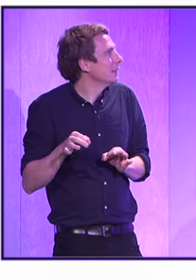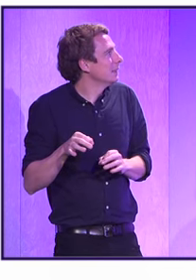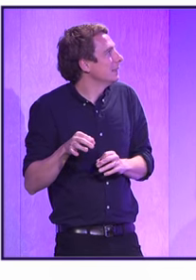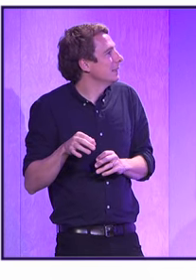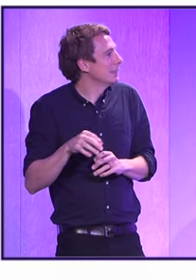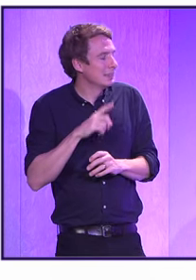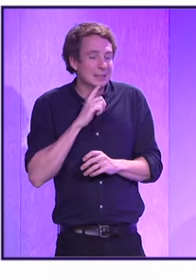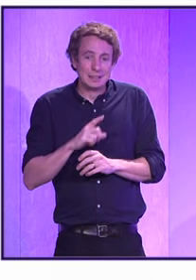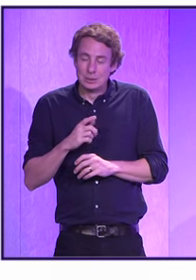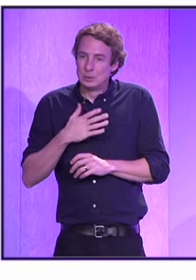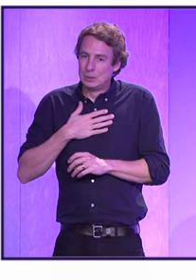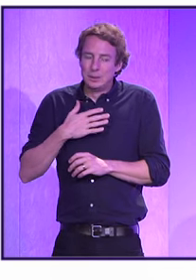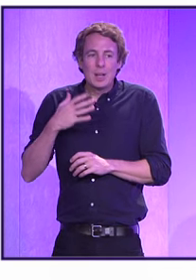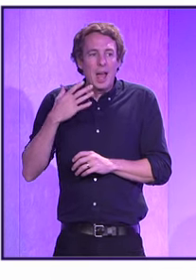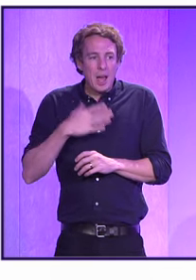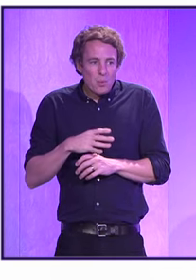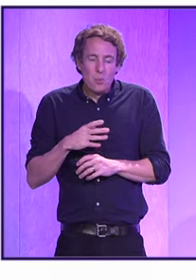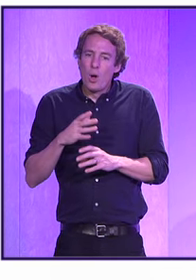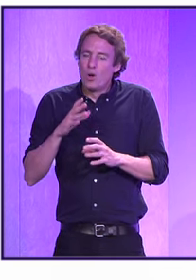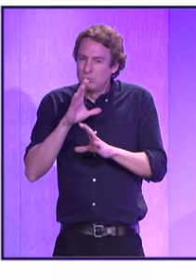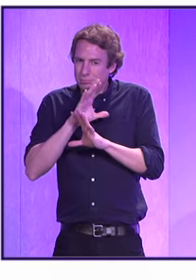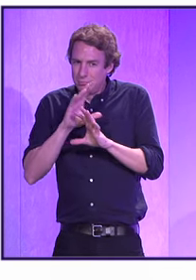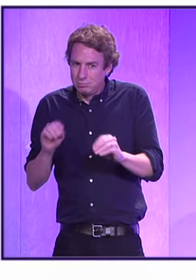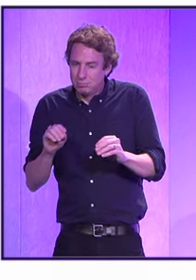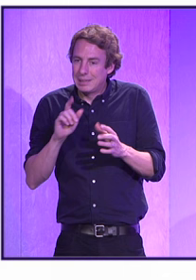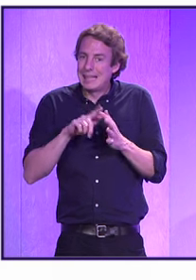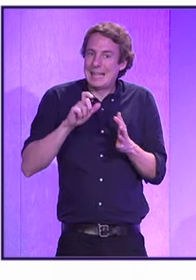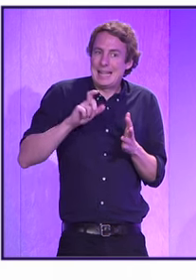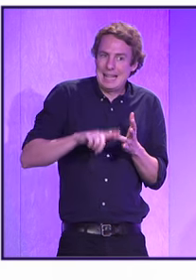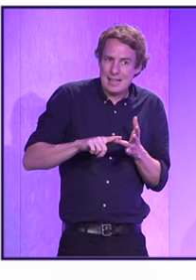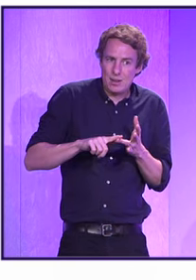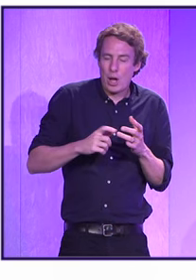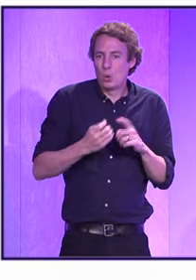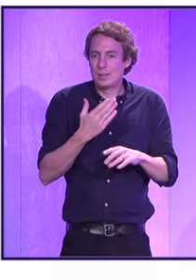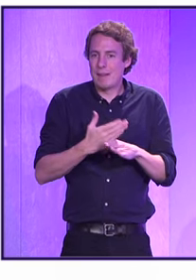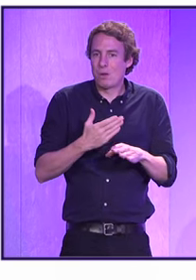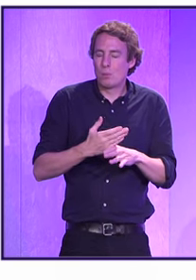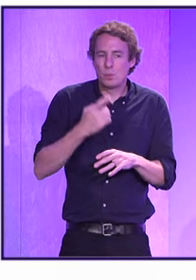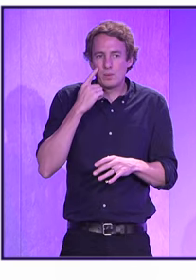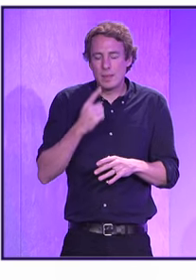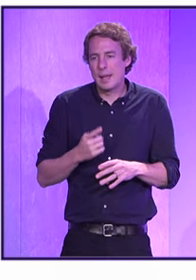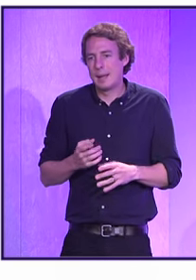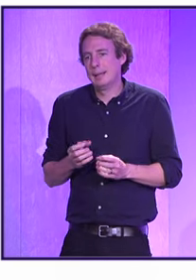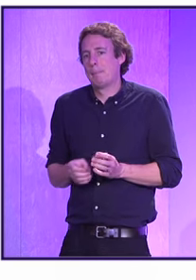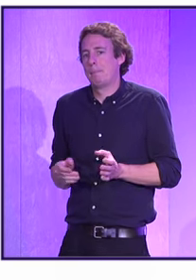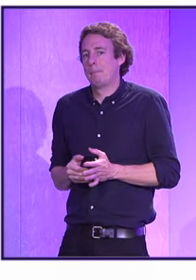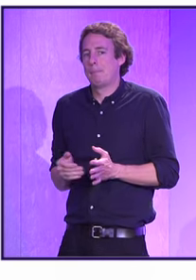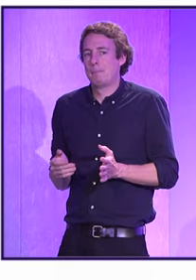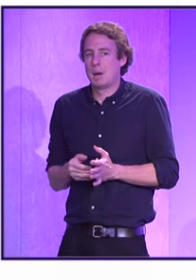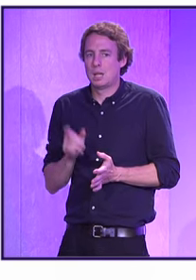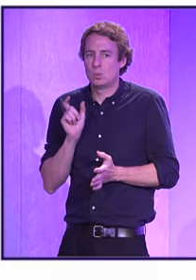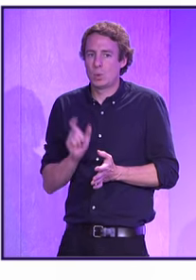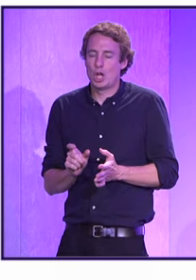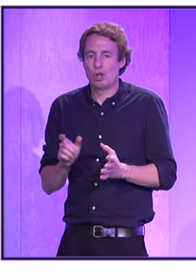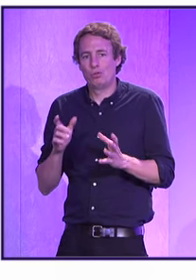talk, wow. As I wrap up this talk, you know, I want to leave you all with this. Eco-DevOps is not just like a buzzword or